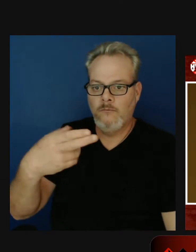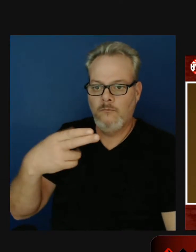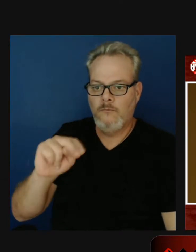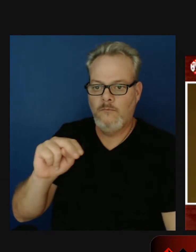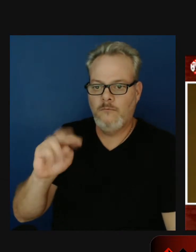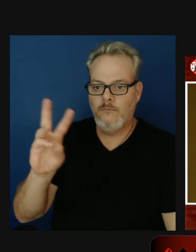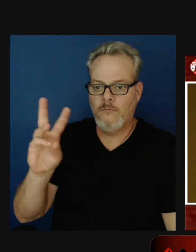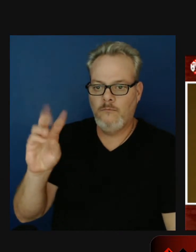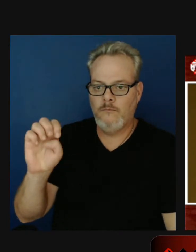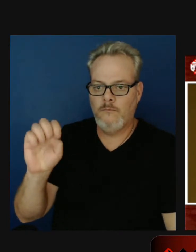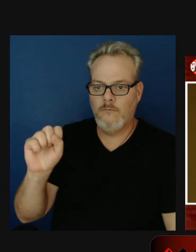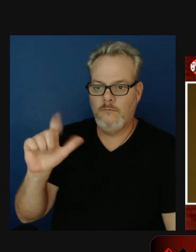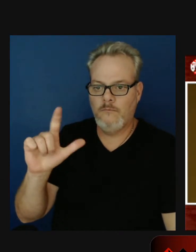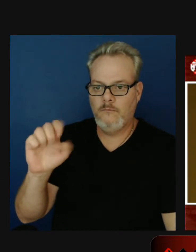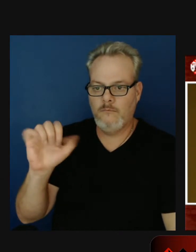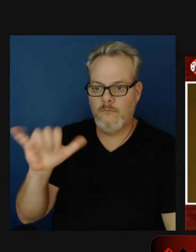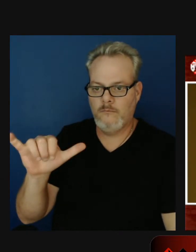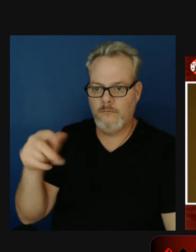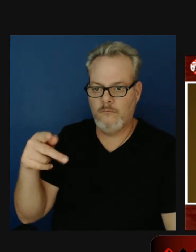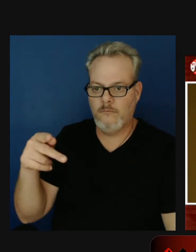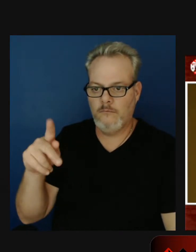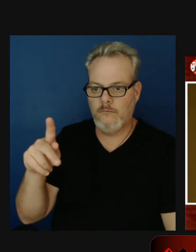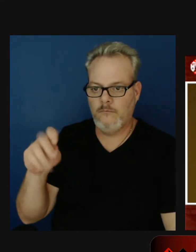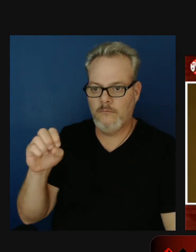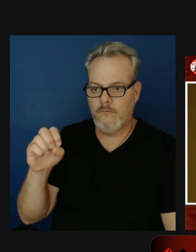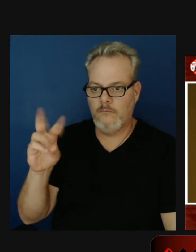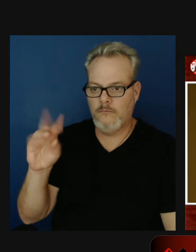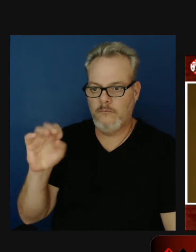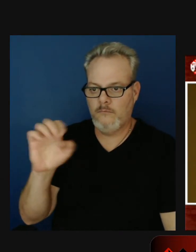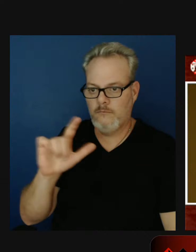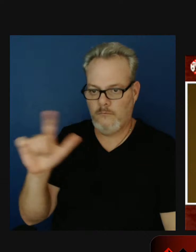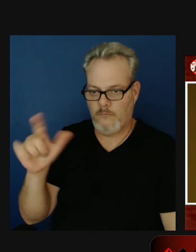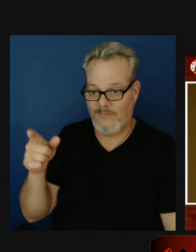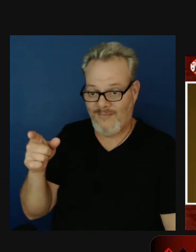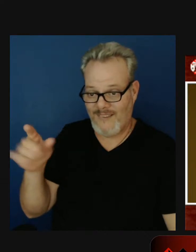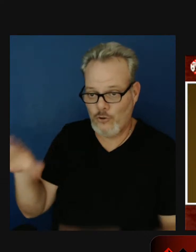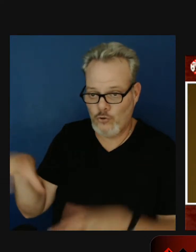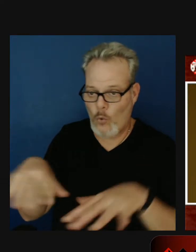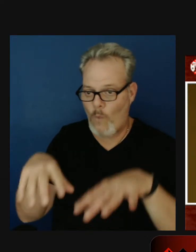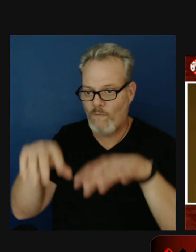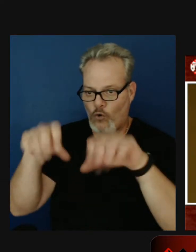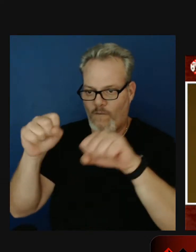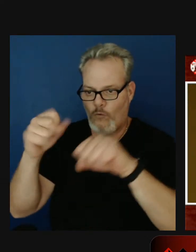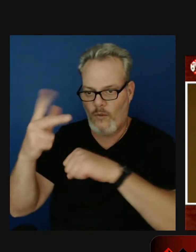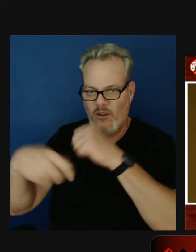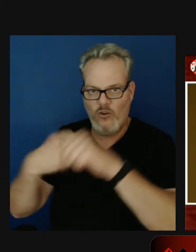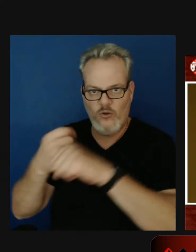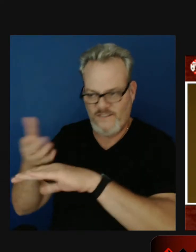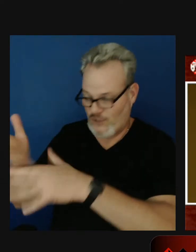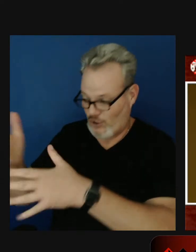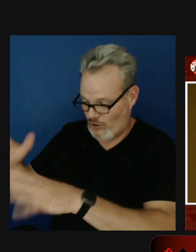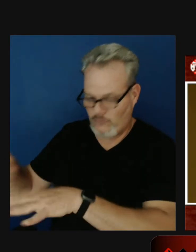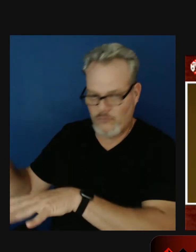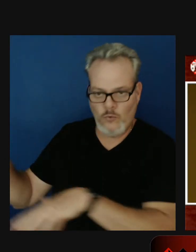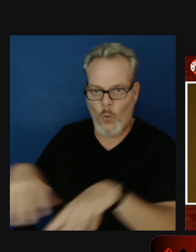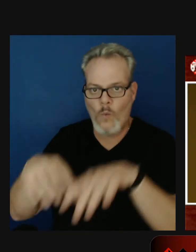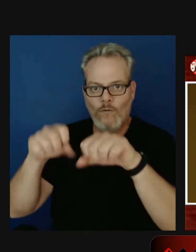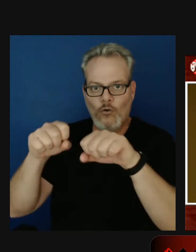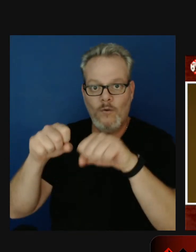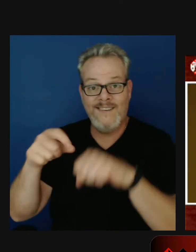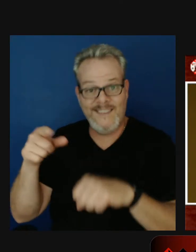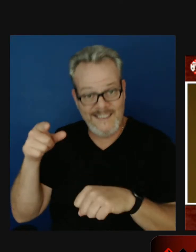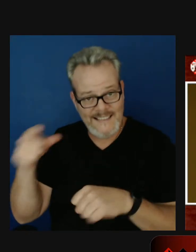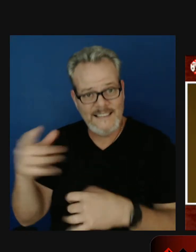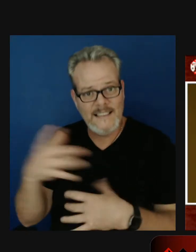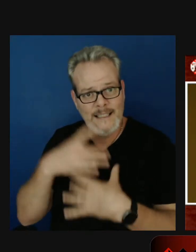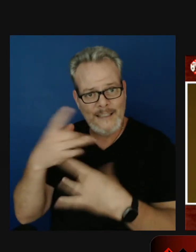of the USGS for 3 years. John Wesley Powell, in his own right, is a very interesting man. He